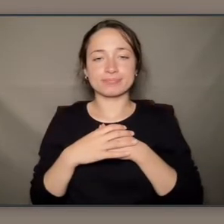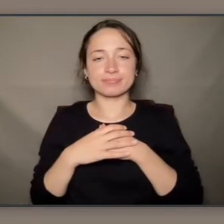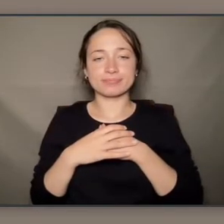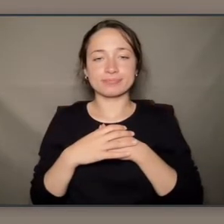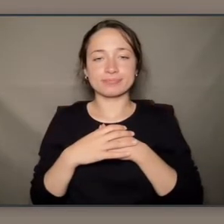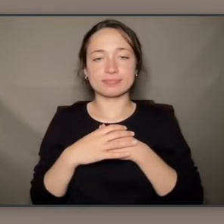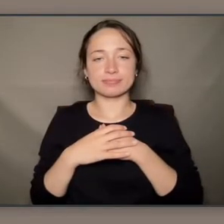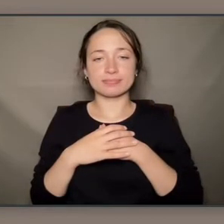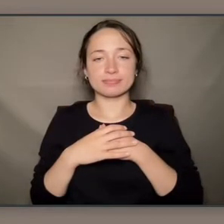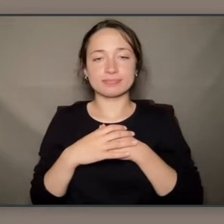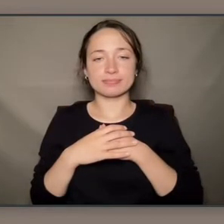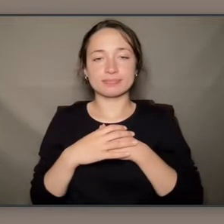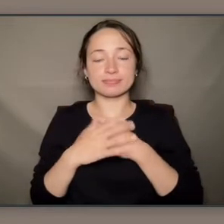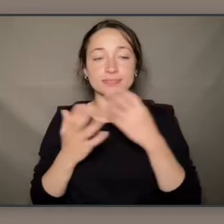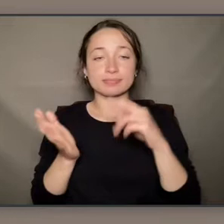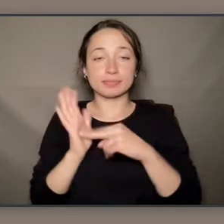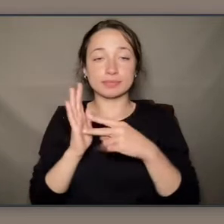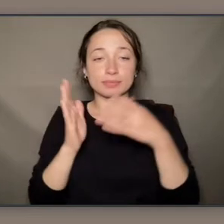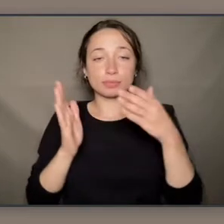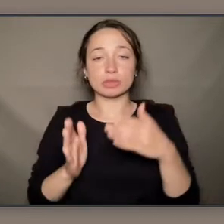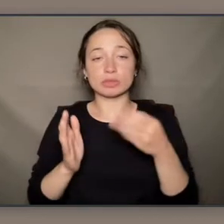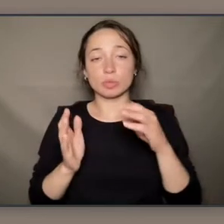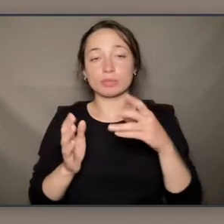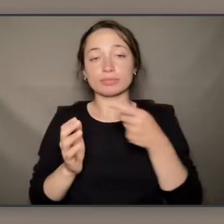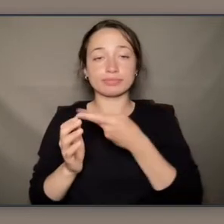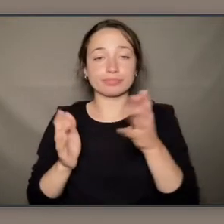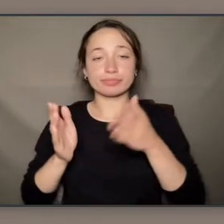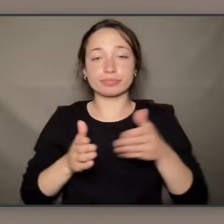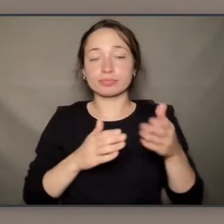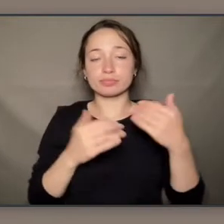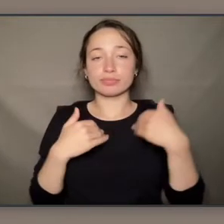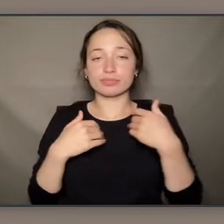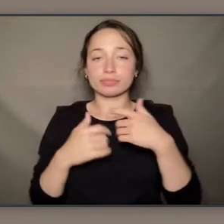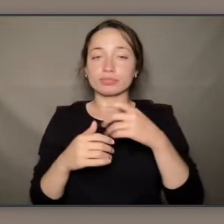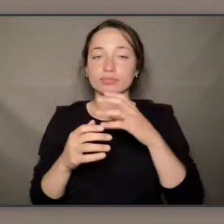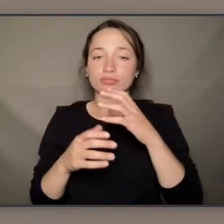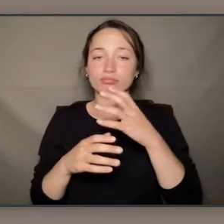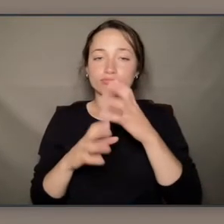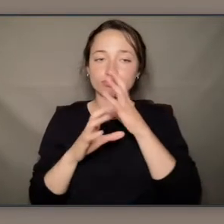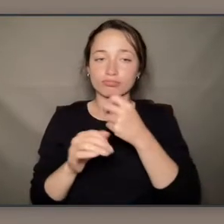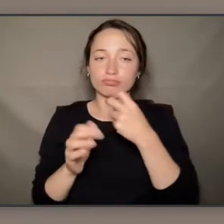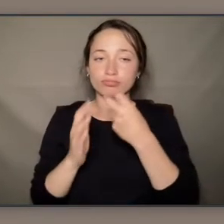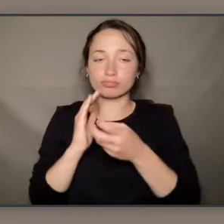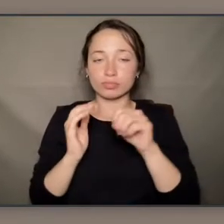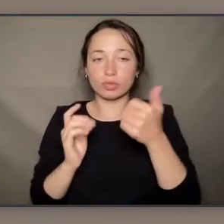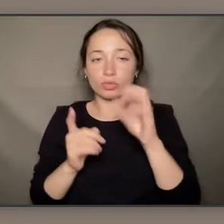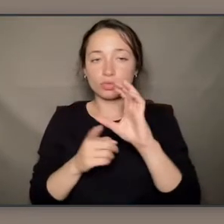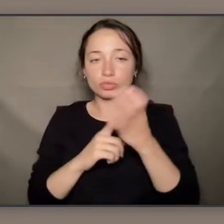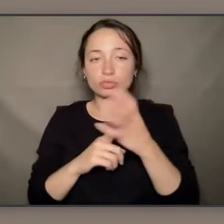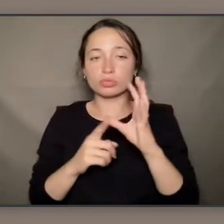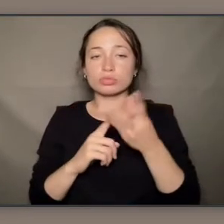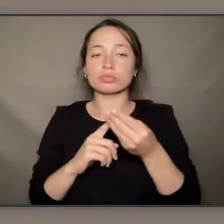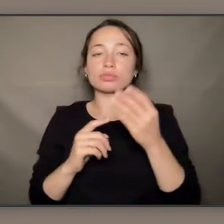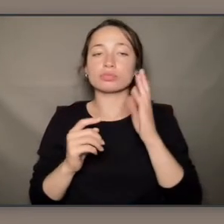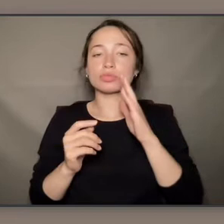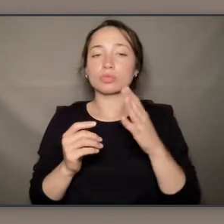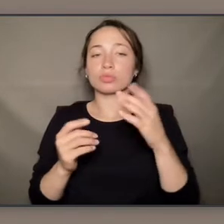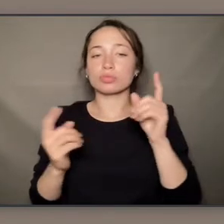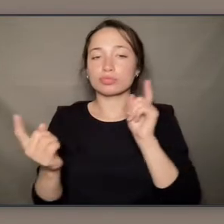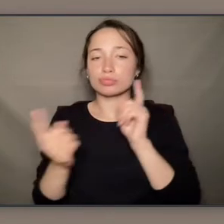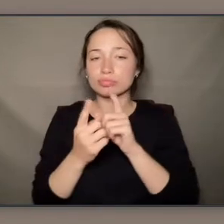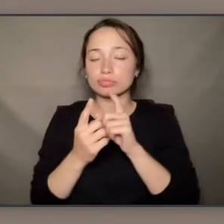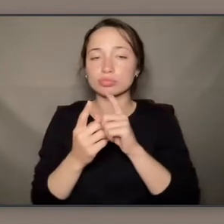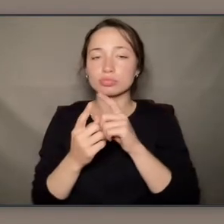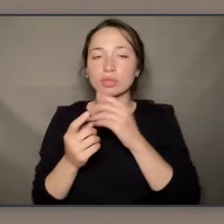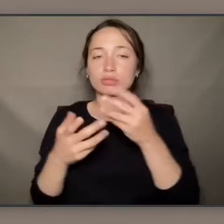I think it would mean that a person or persons who had an interest in another culture would approach them